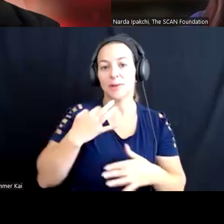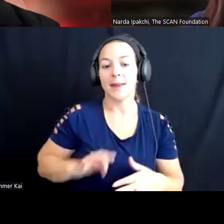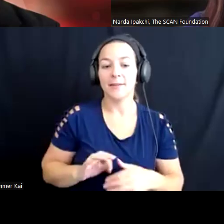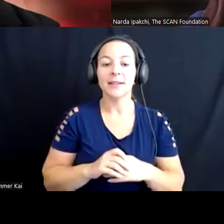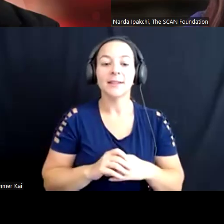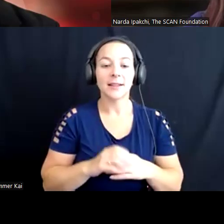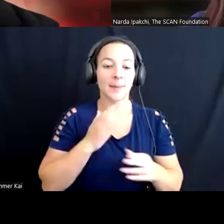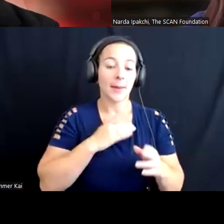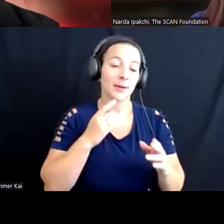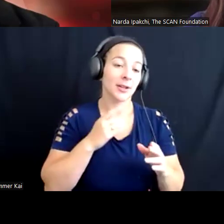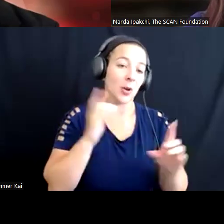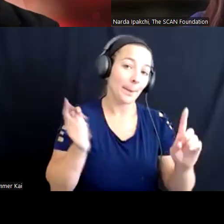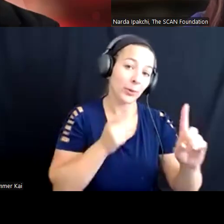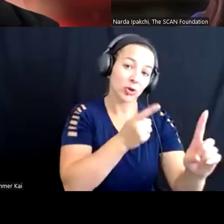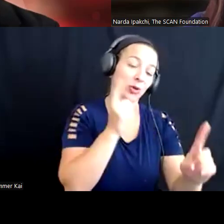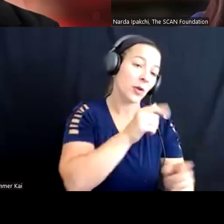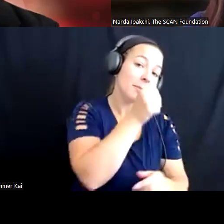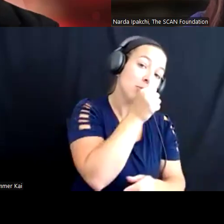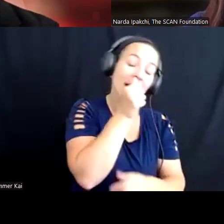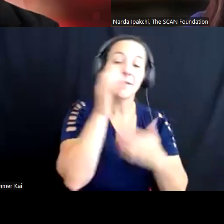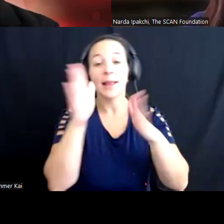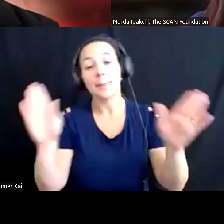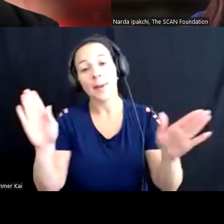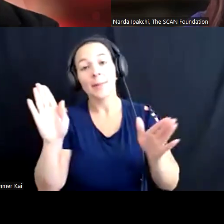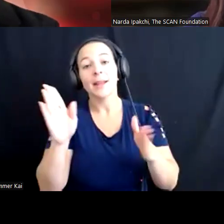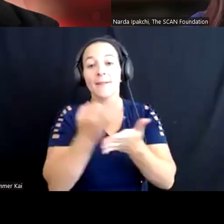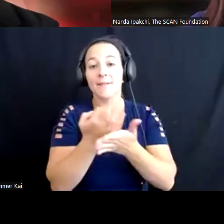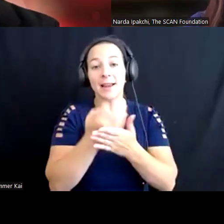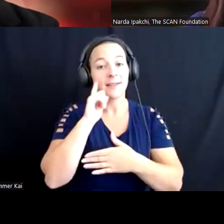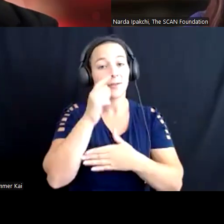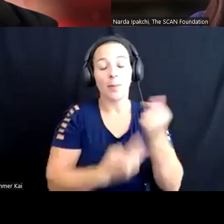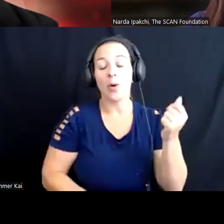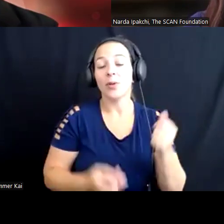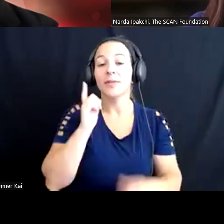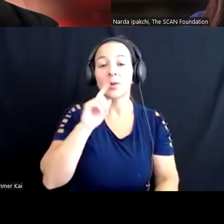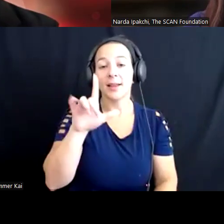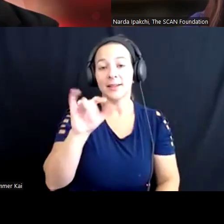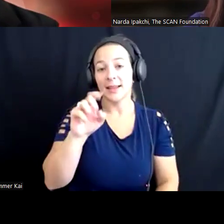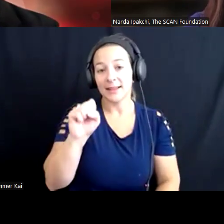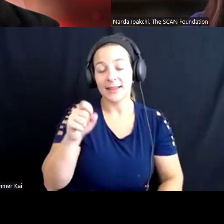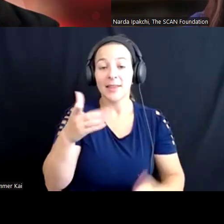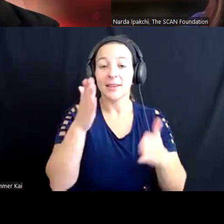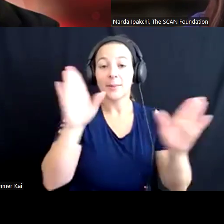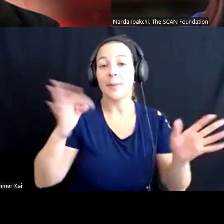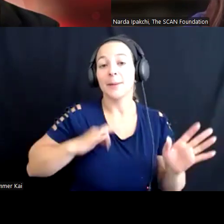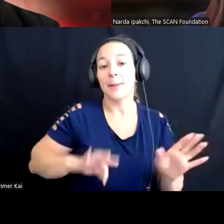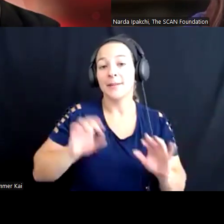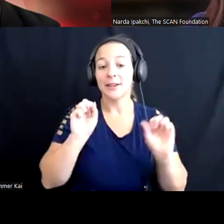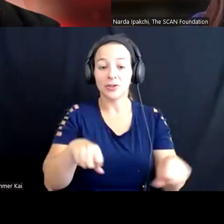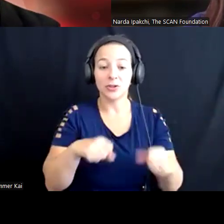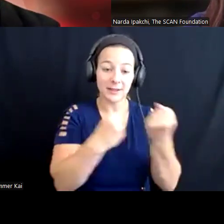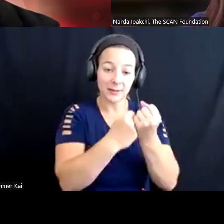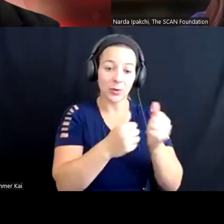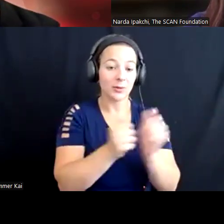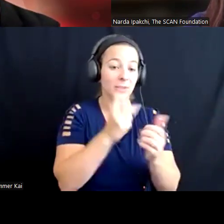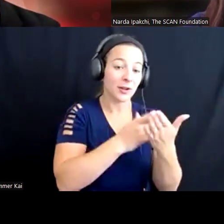of private and public sector financing solutions for LTSS. This public benefit could be supplemented by private